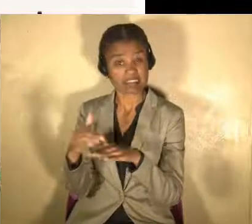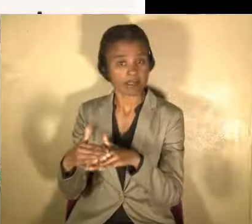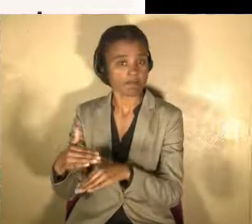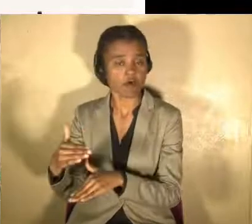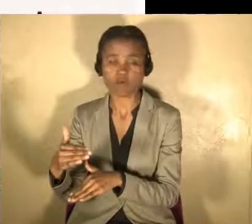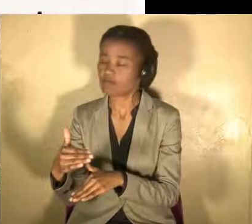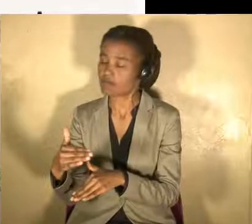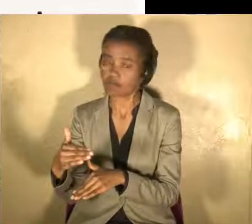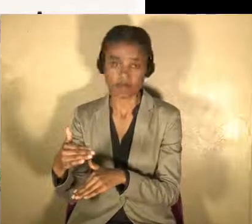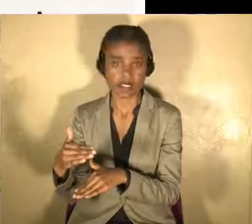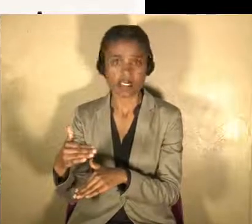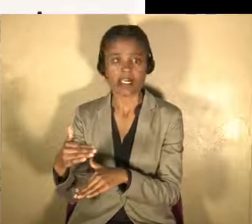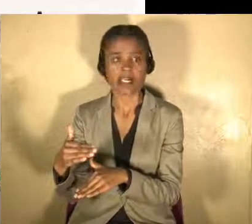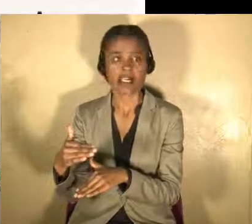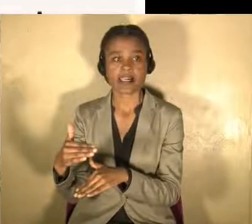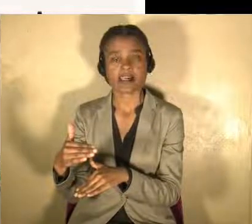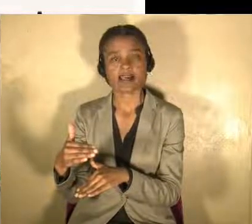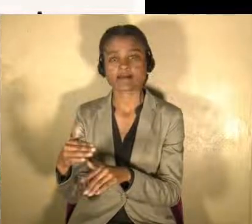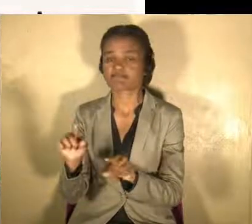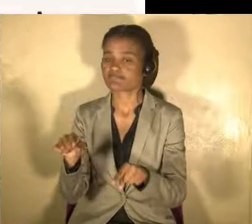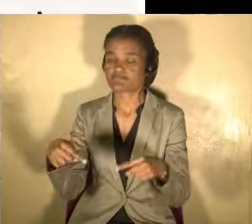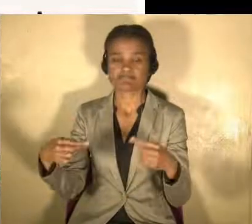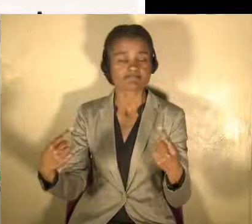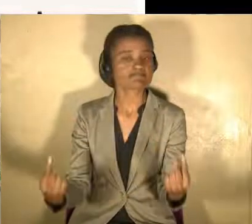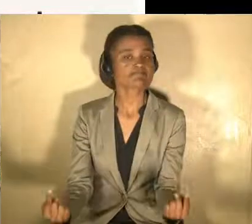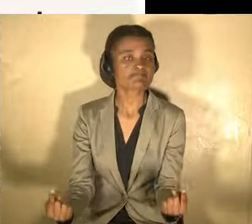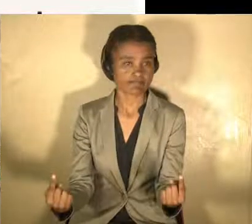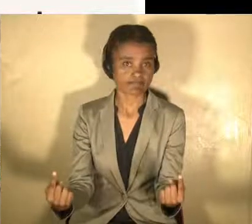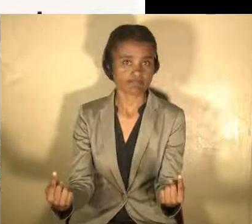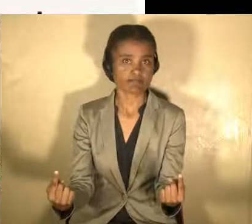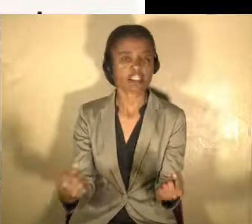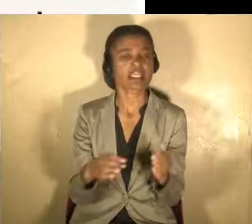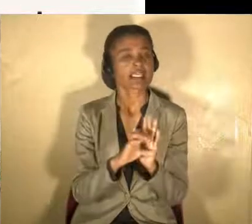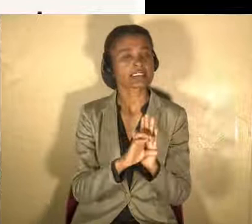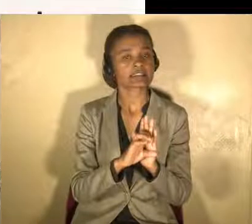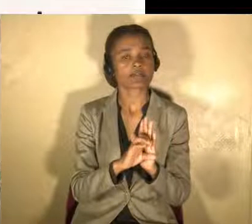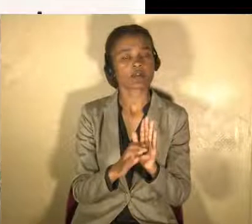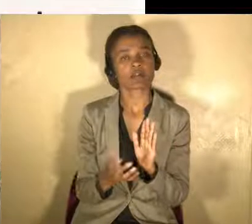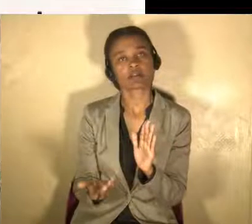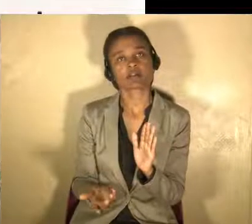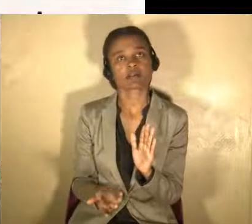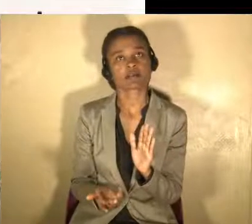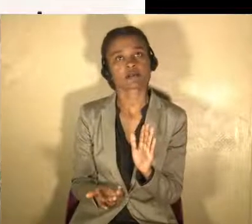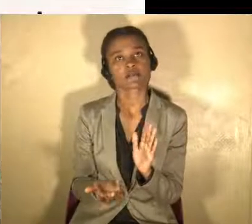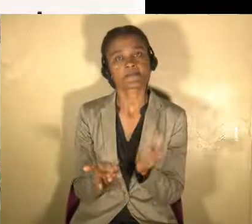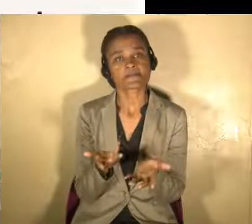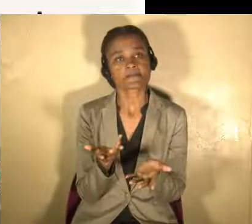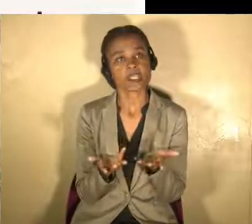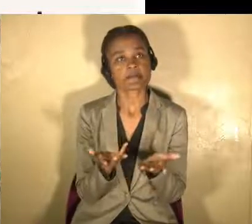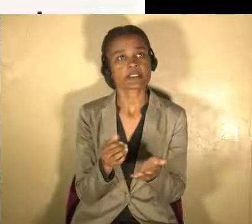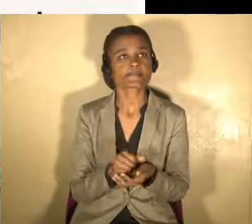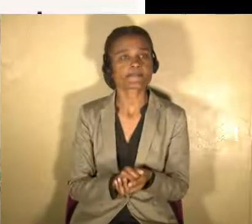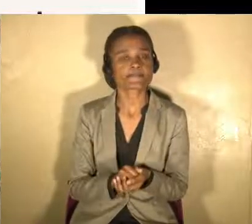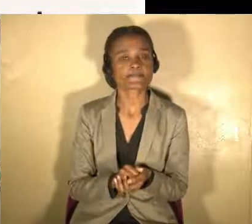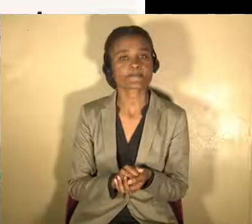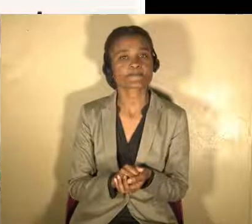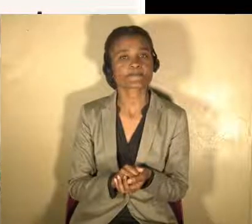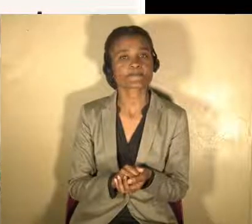that household cannot have more than 6 children. Just to make an example, you may have